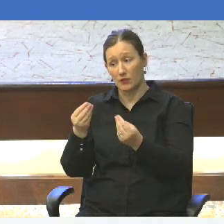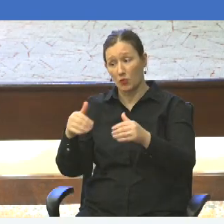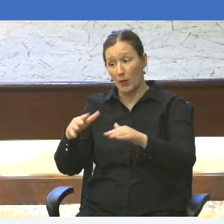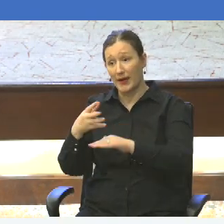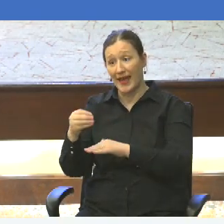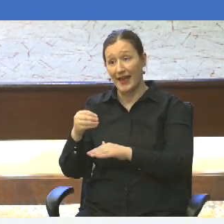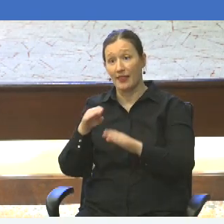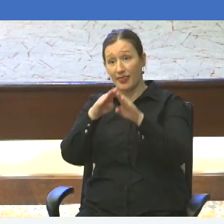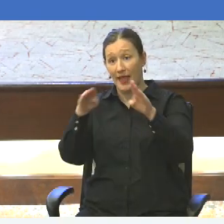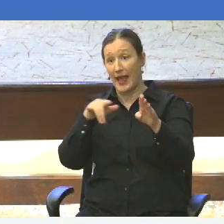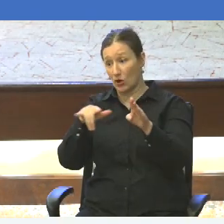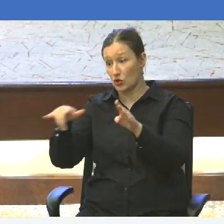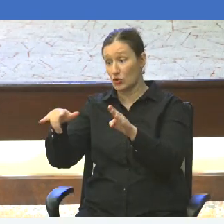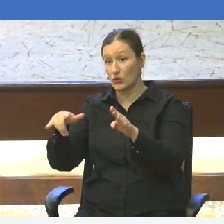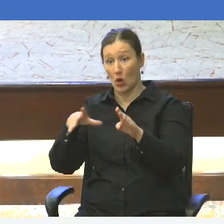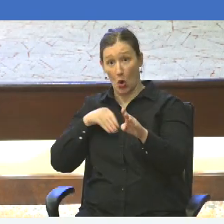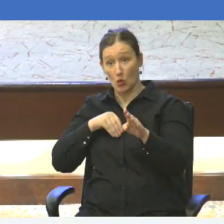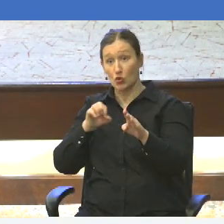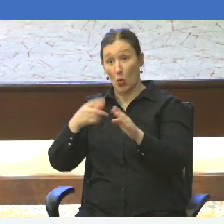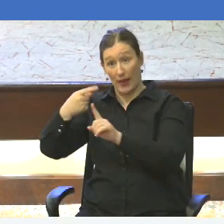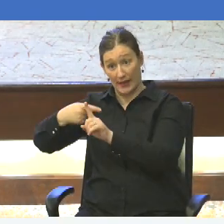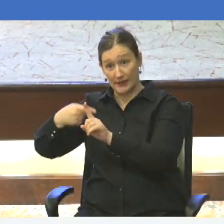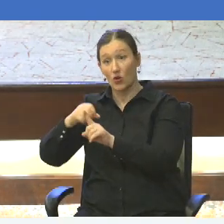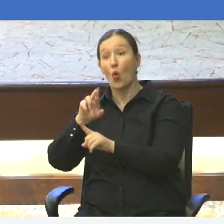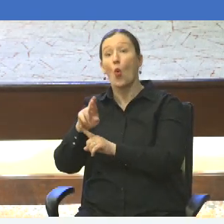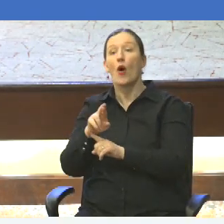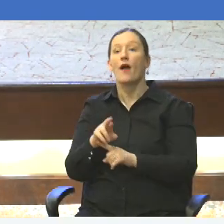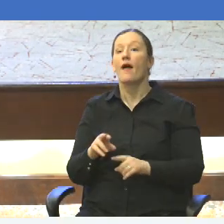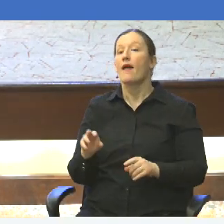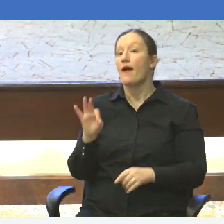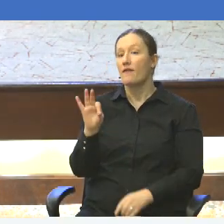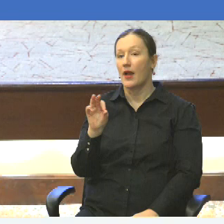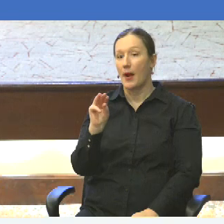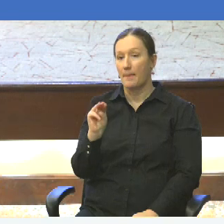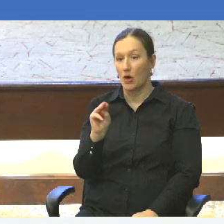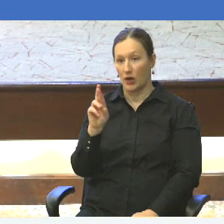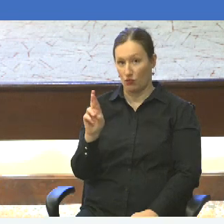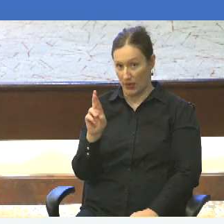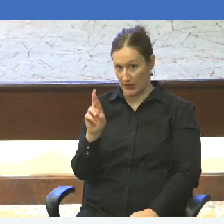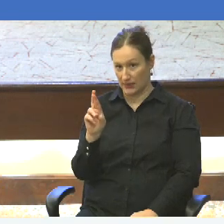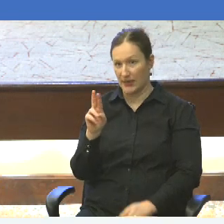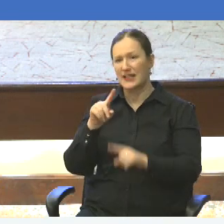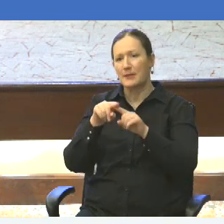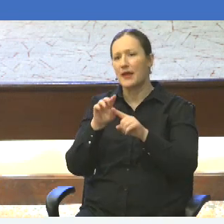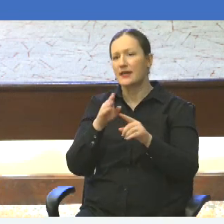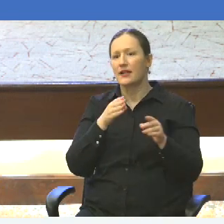owns, that it's leasing, or fair market rate, depending upon which method you're using.